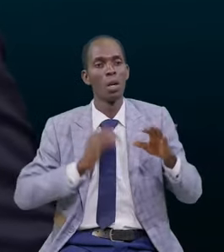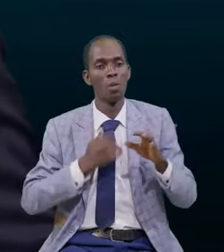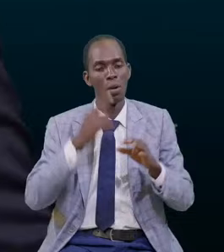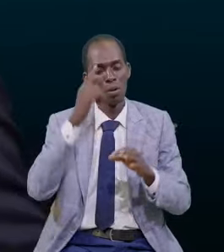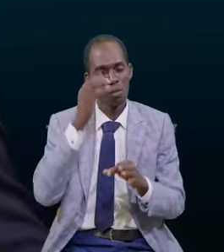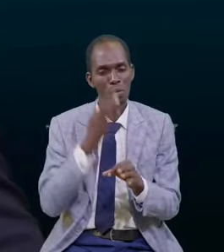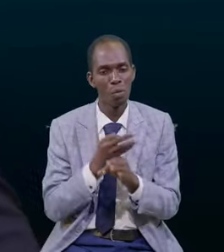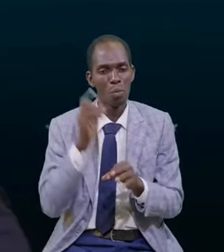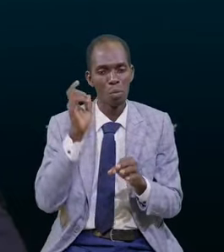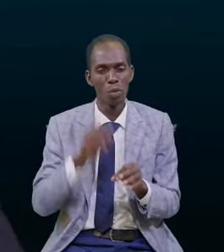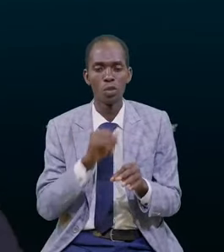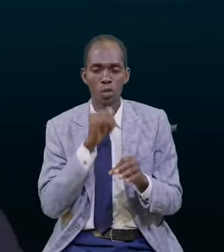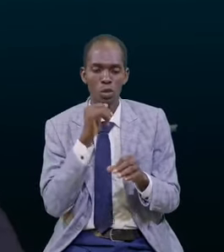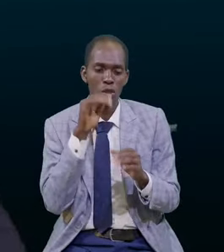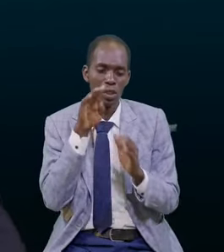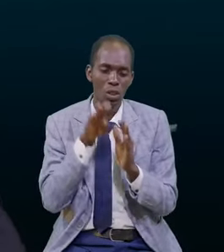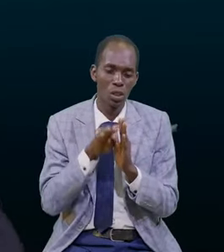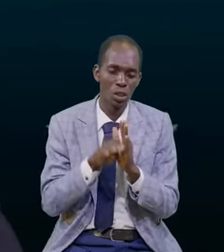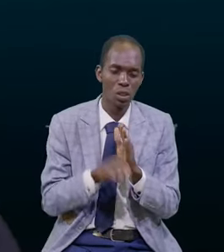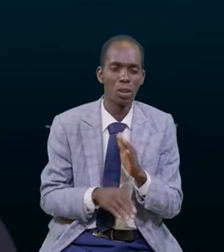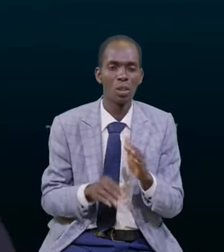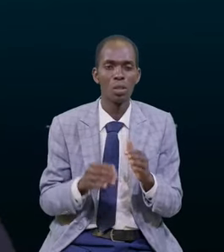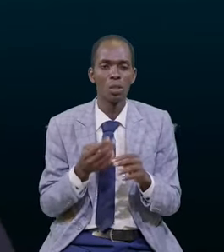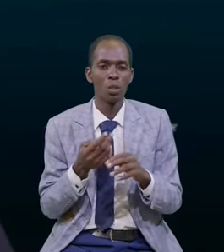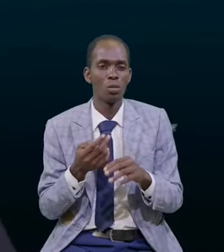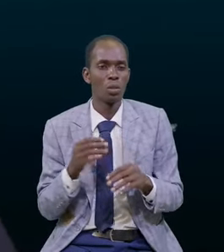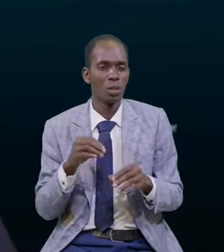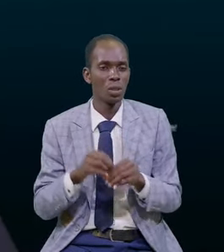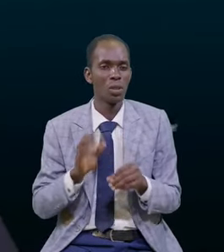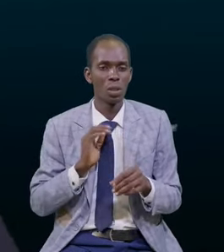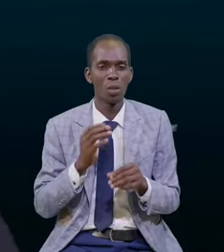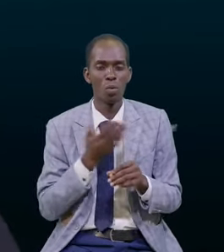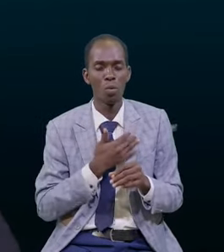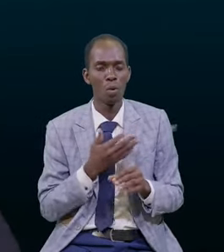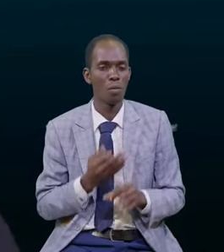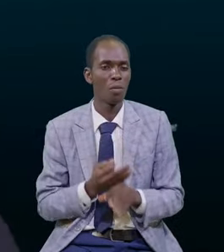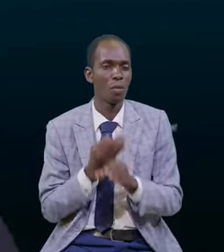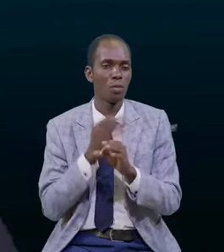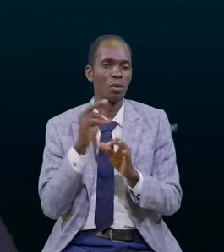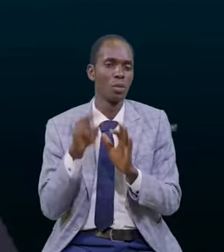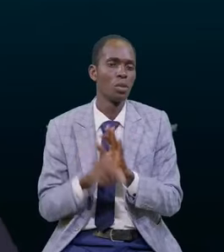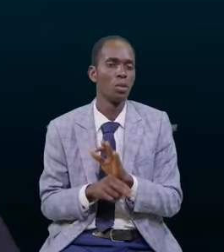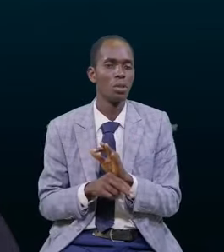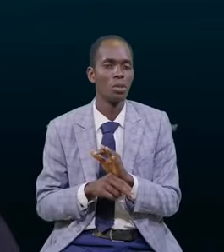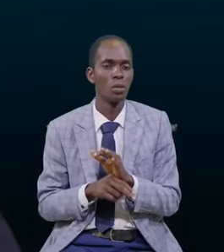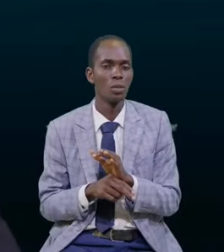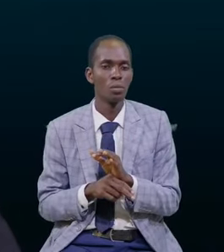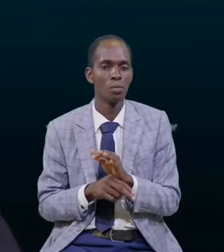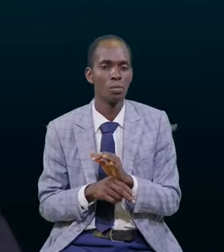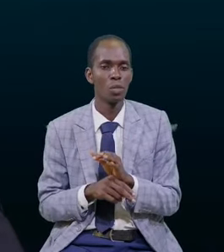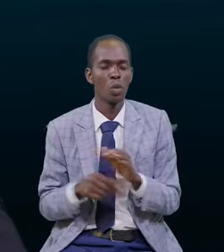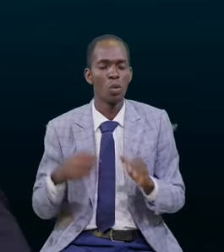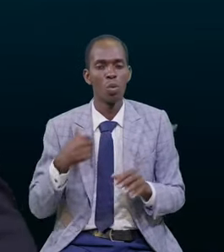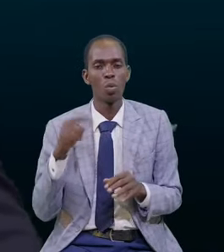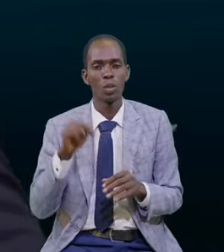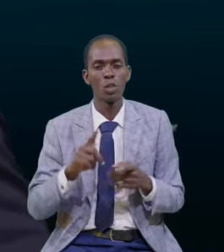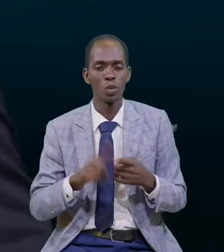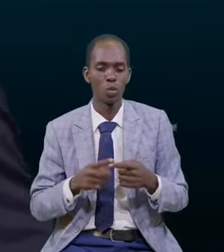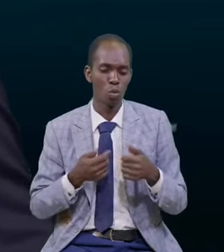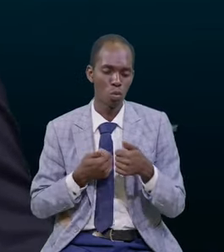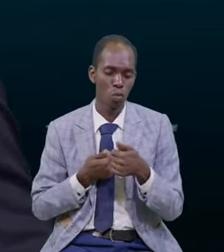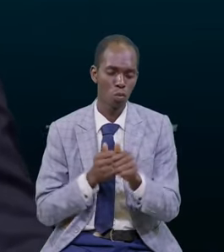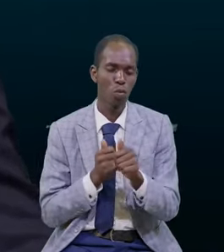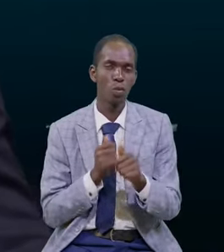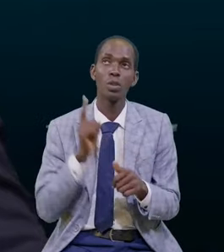and faithfulness in times of Temptation and persecution no we should remain steadfast and consistent we must always